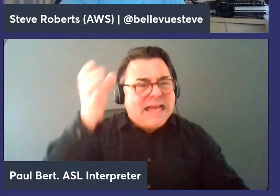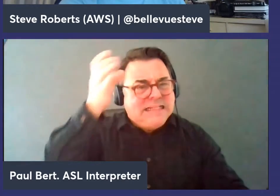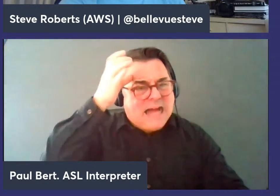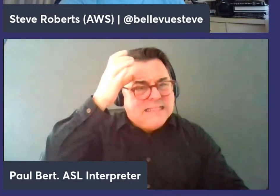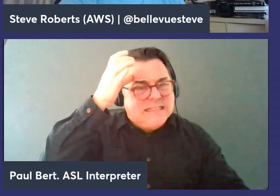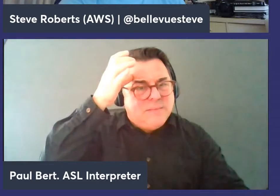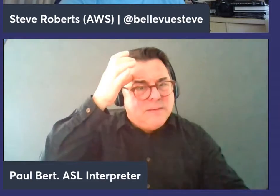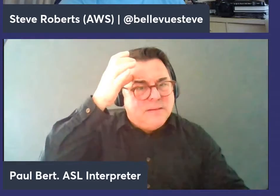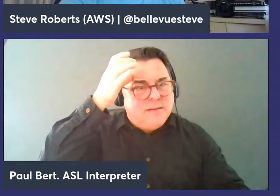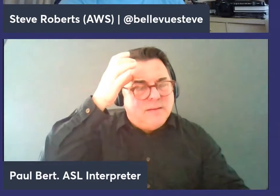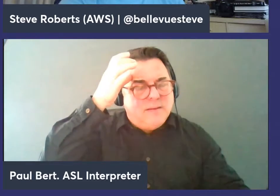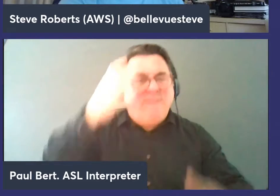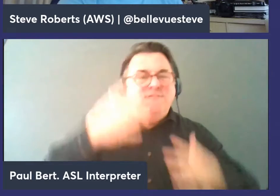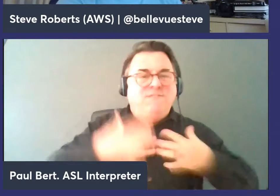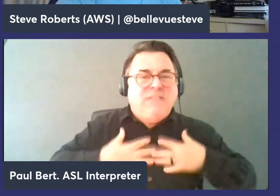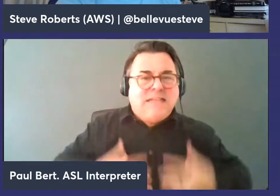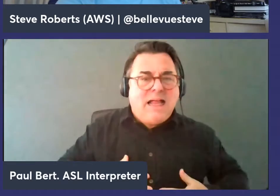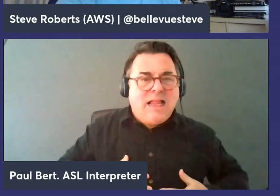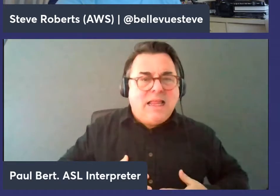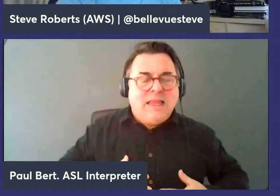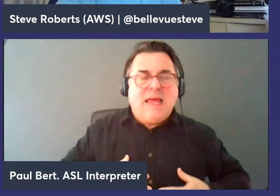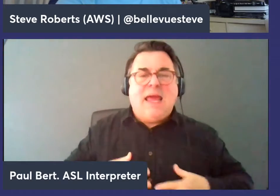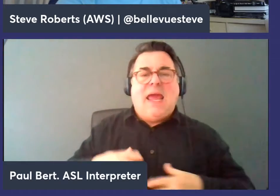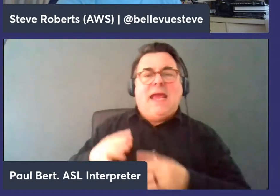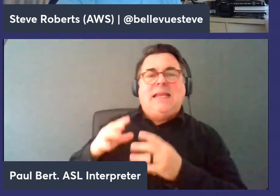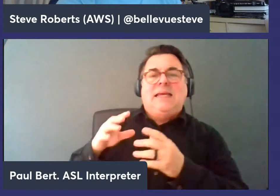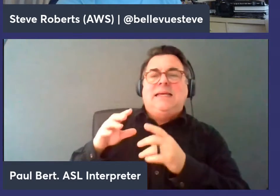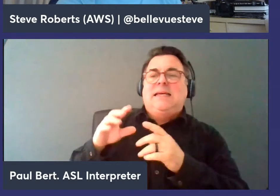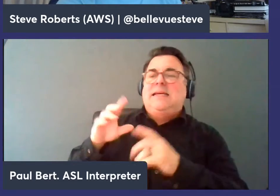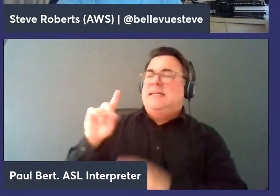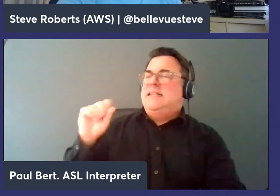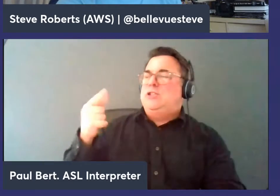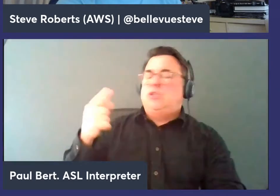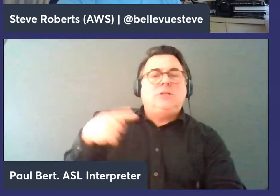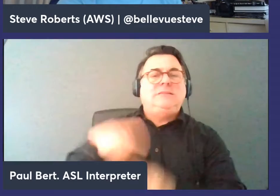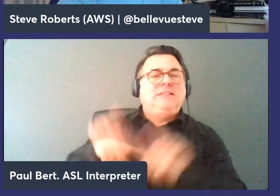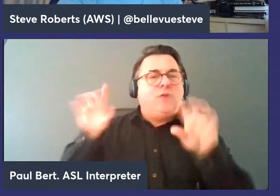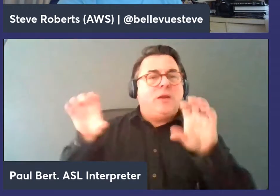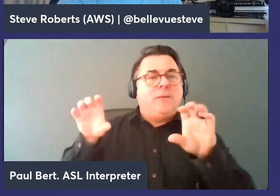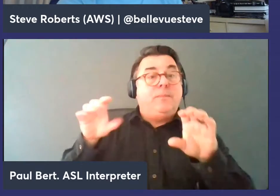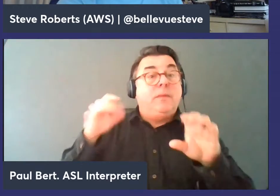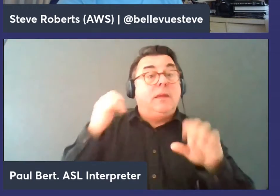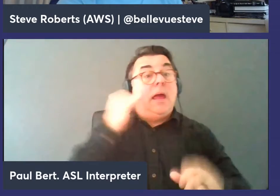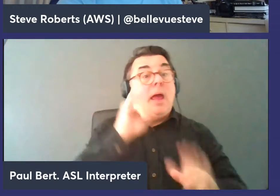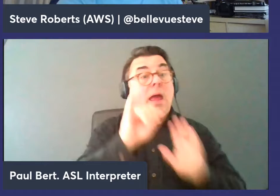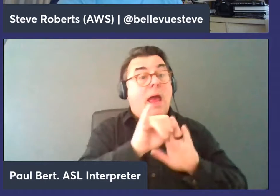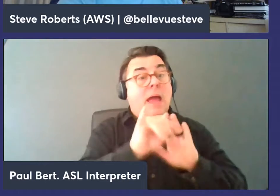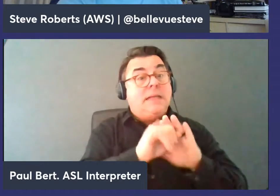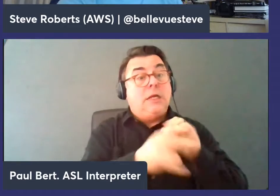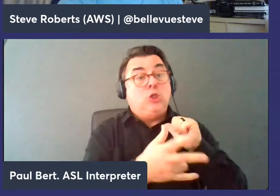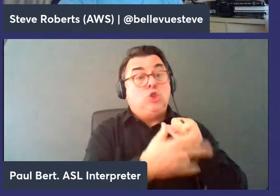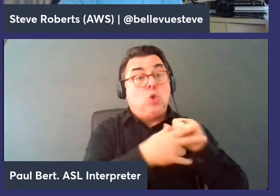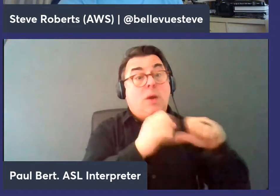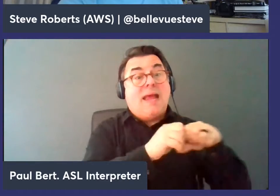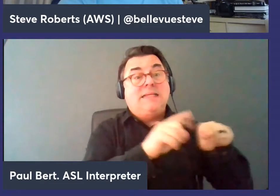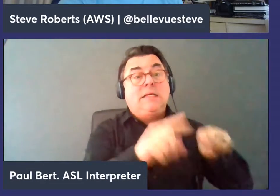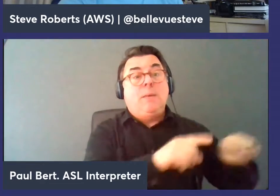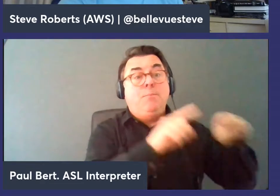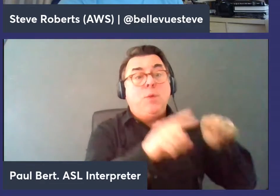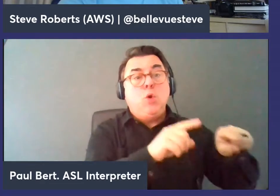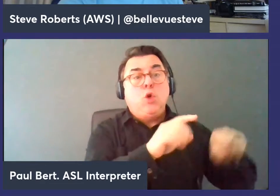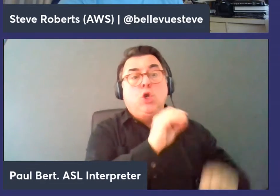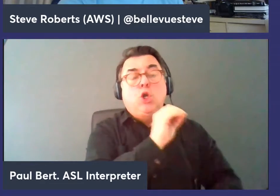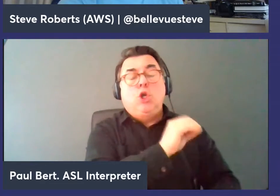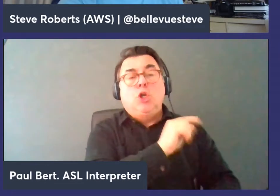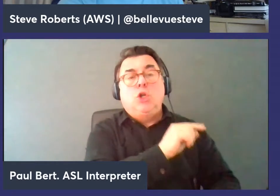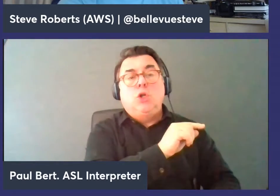in the physical world than it is from the digital world, right? When storing identity as compute or in compute